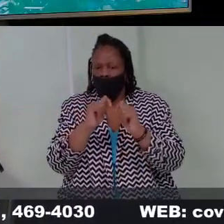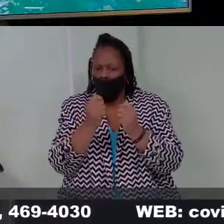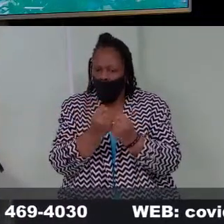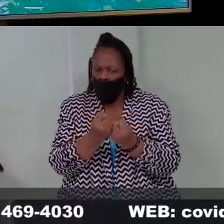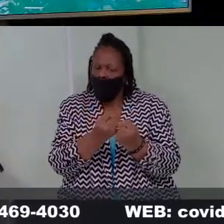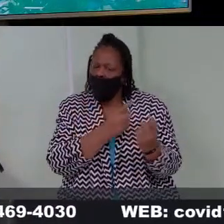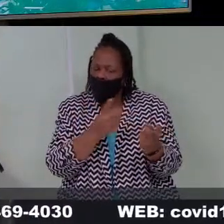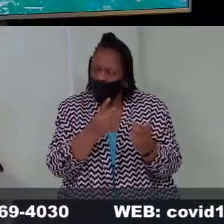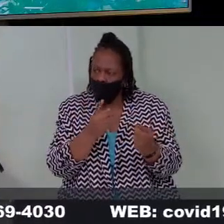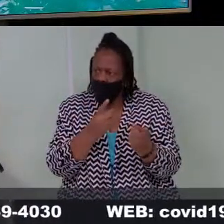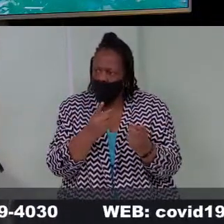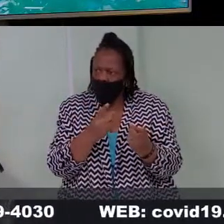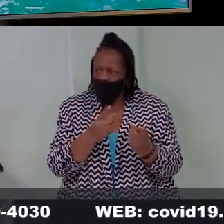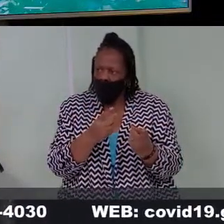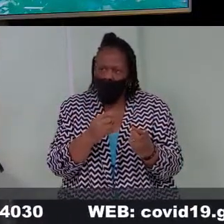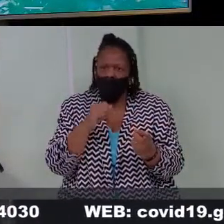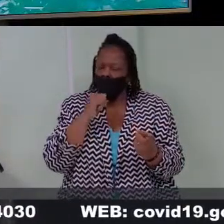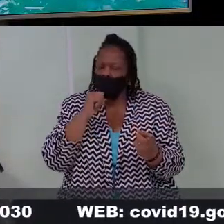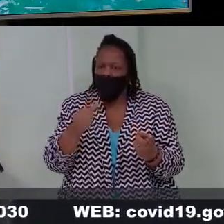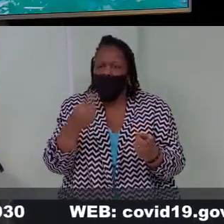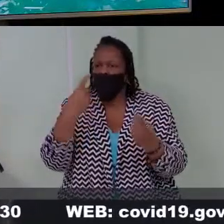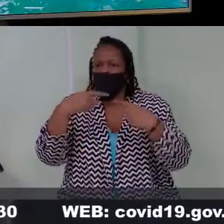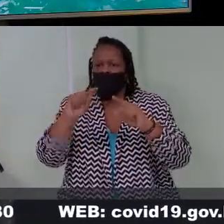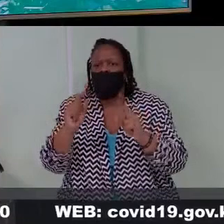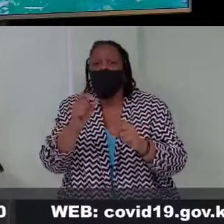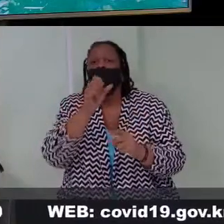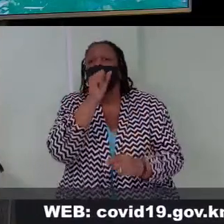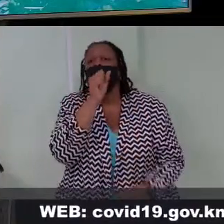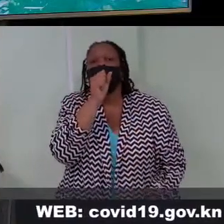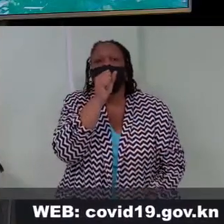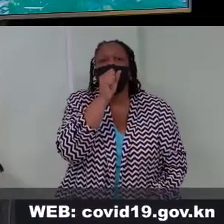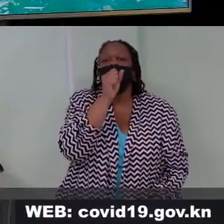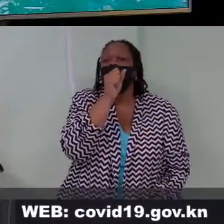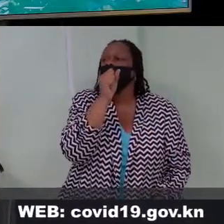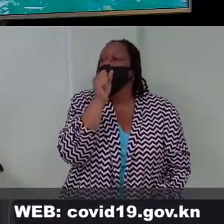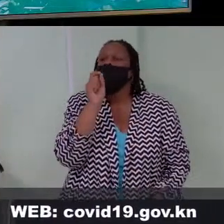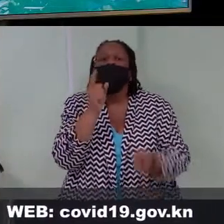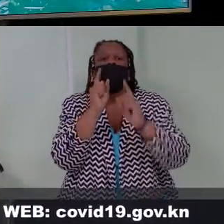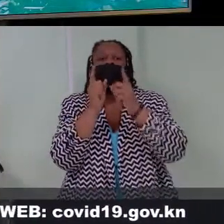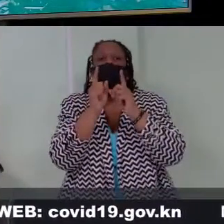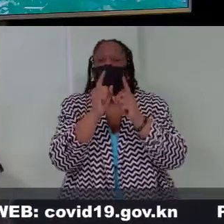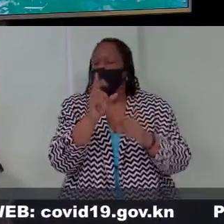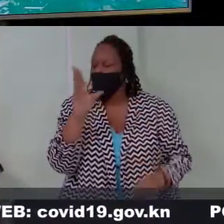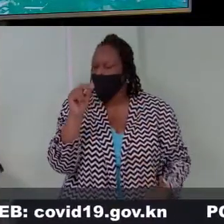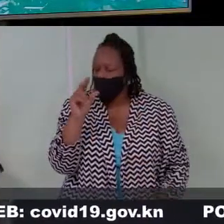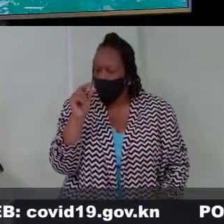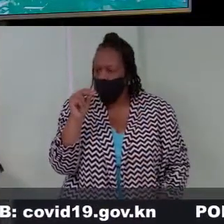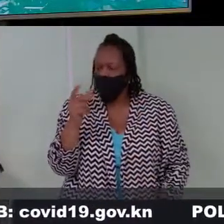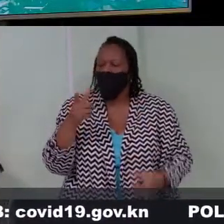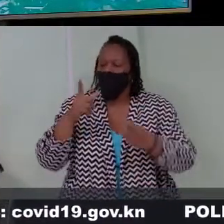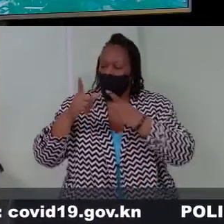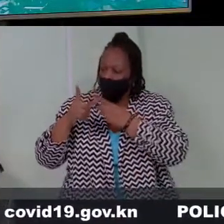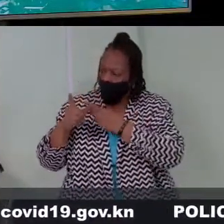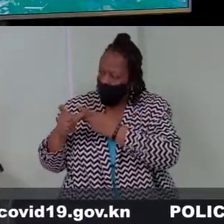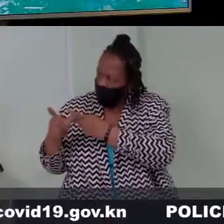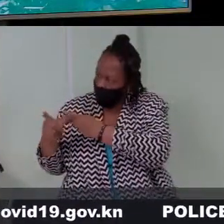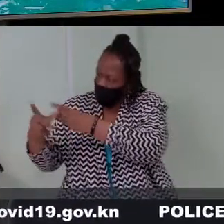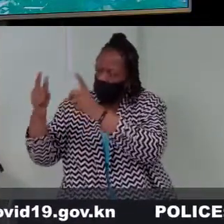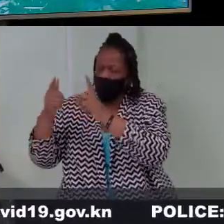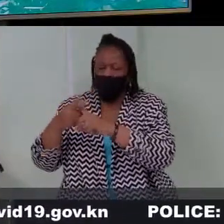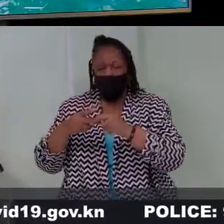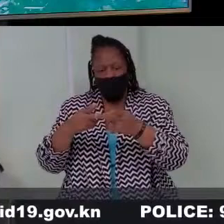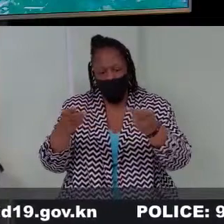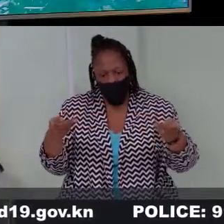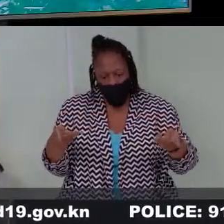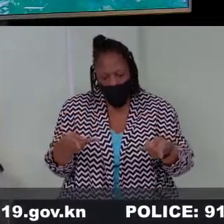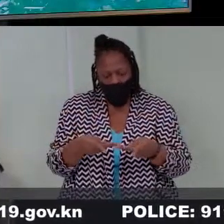does is not to run to the mic and announce it, but we run to the place where